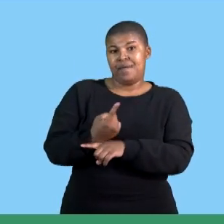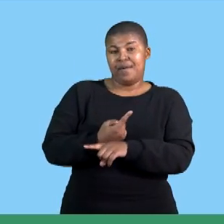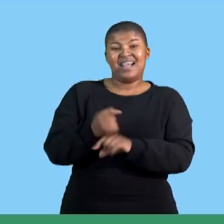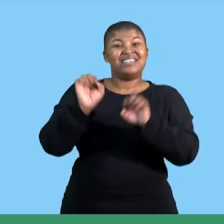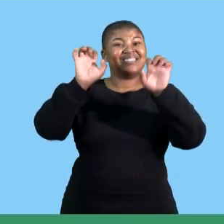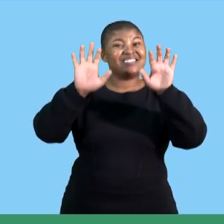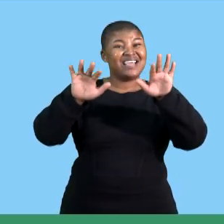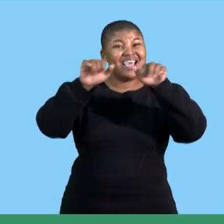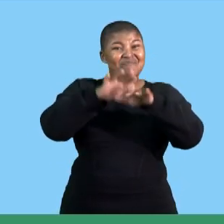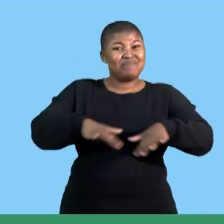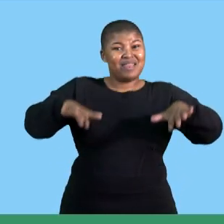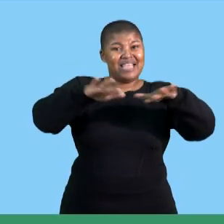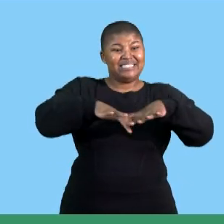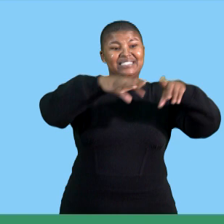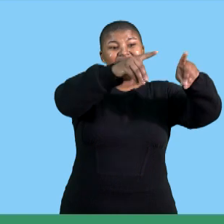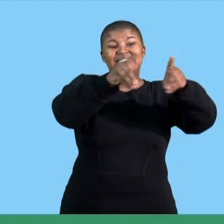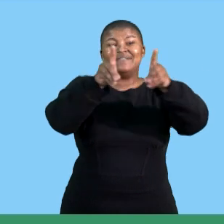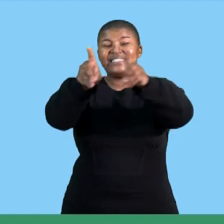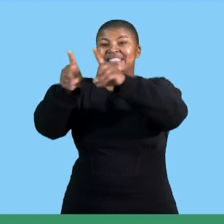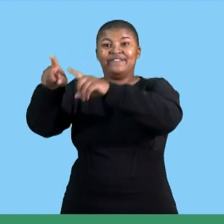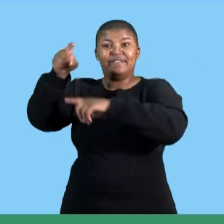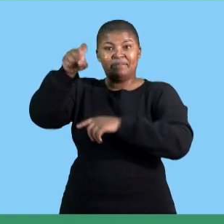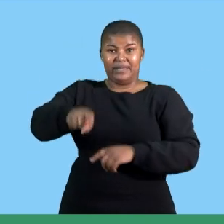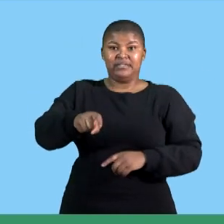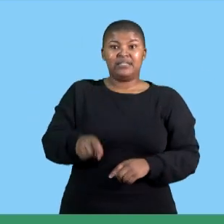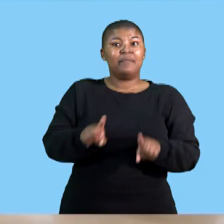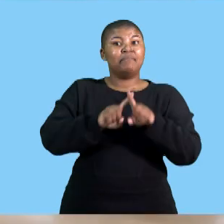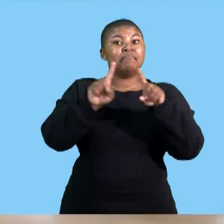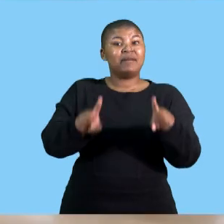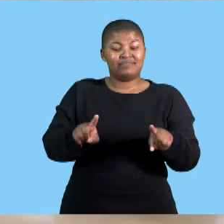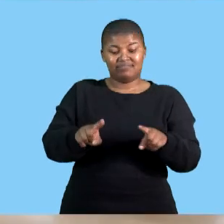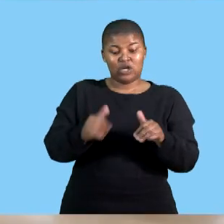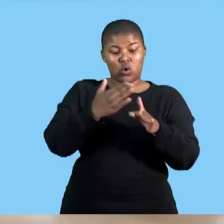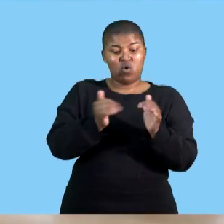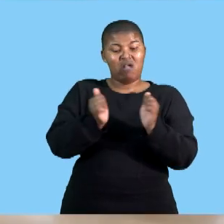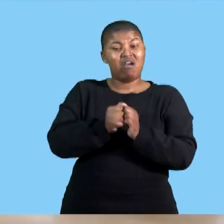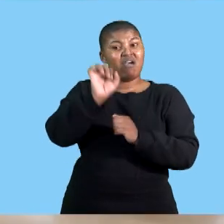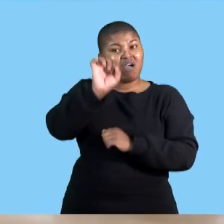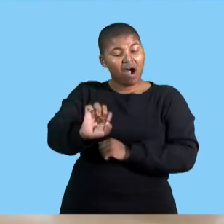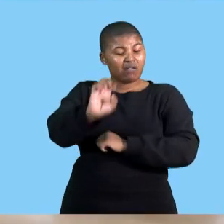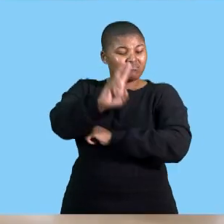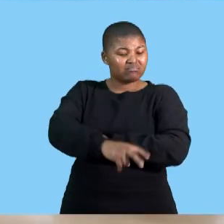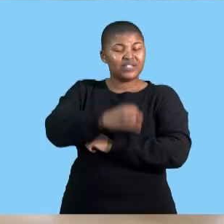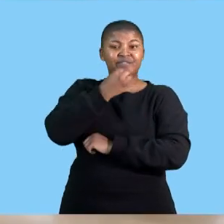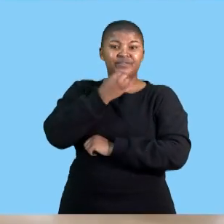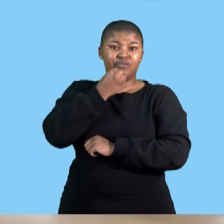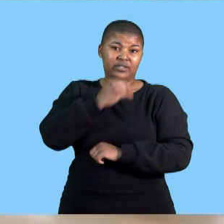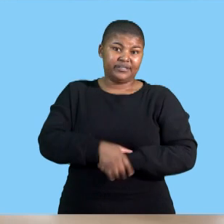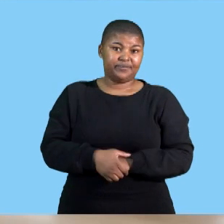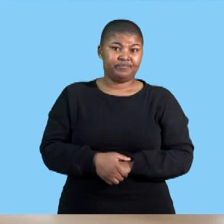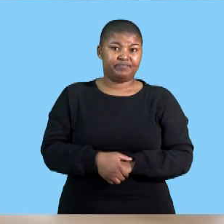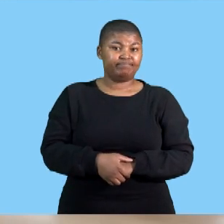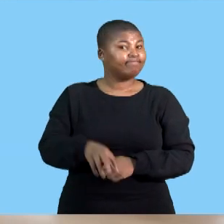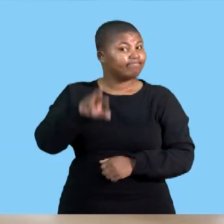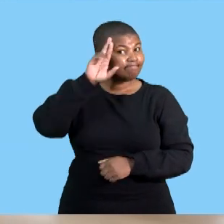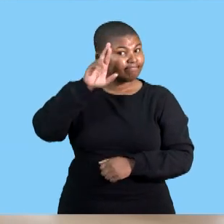that when the question says identify from the scenario, it means that we need to quote and take the statement